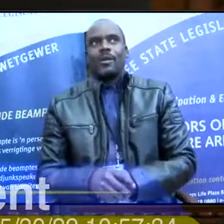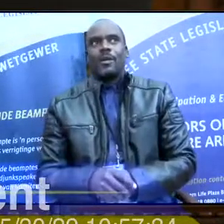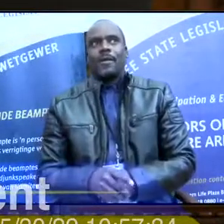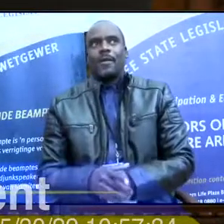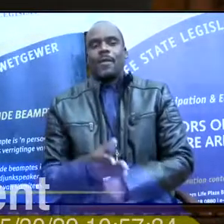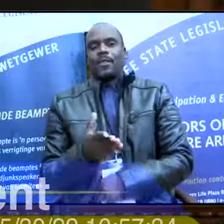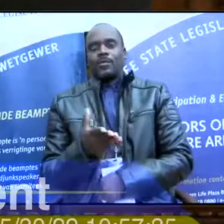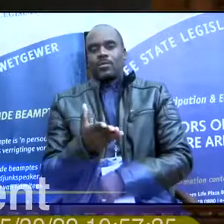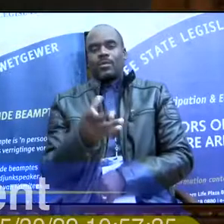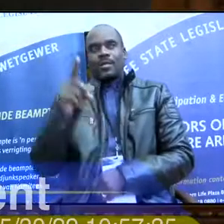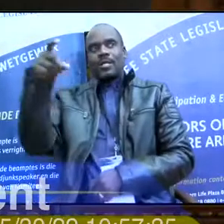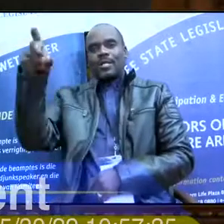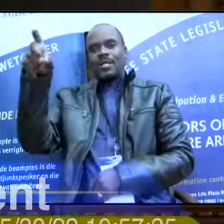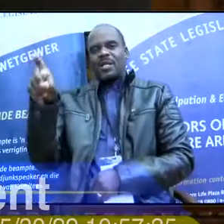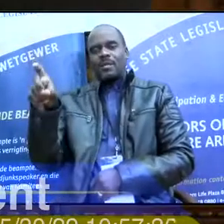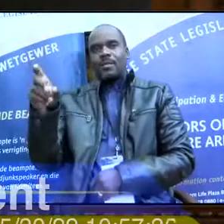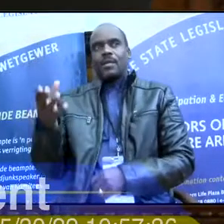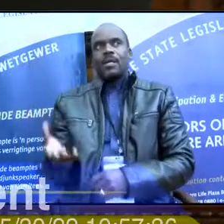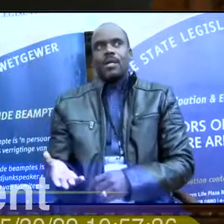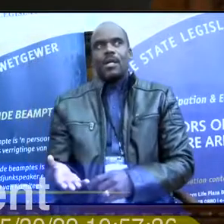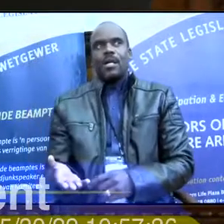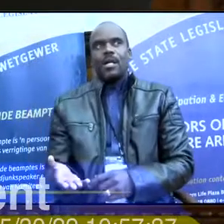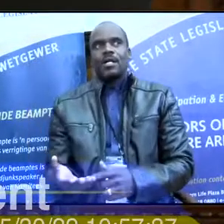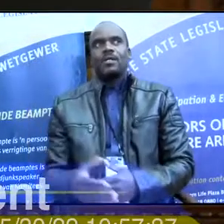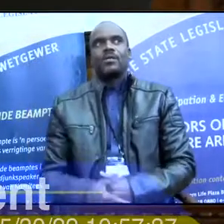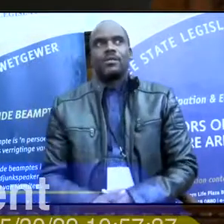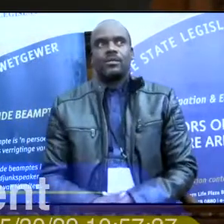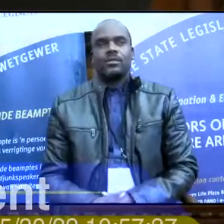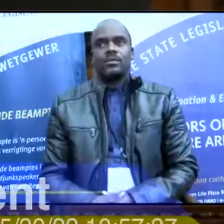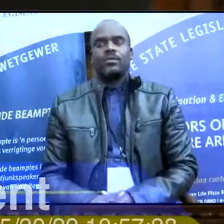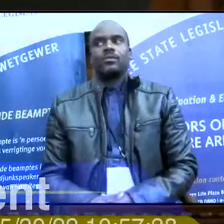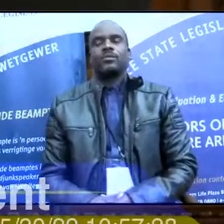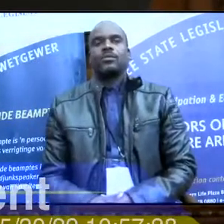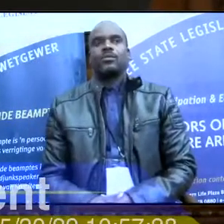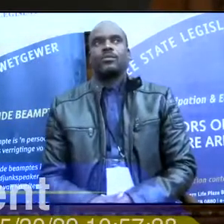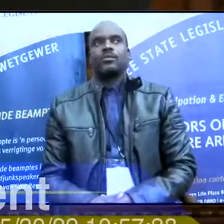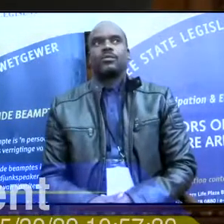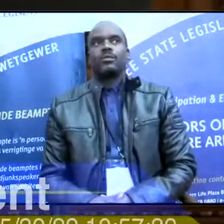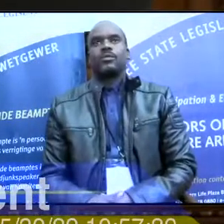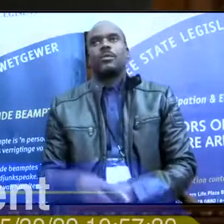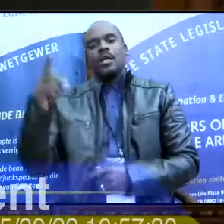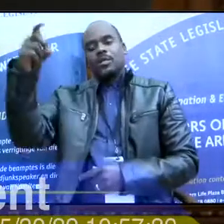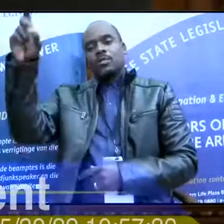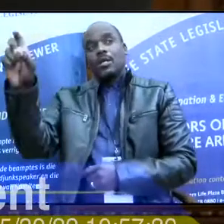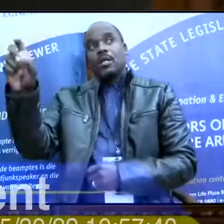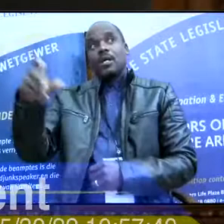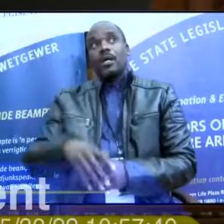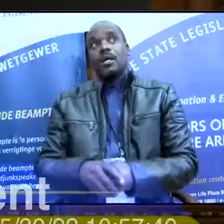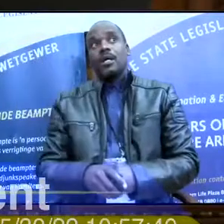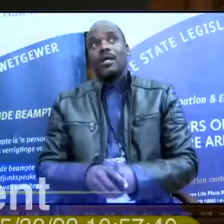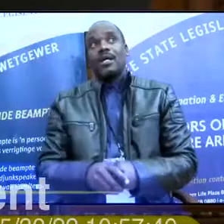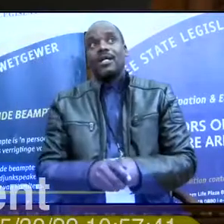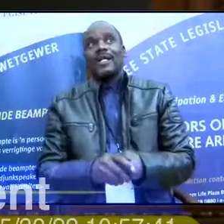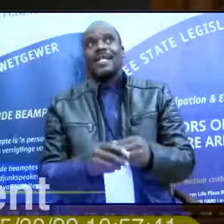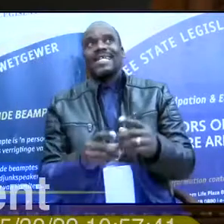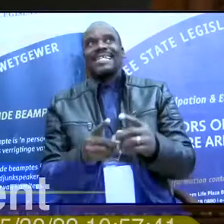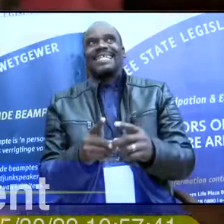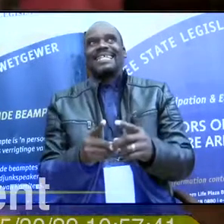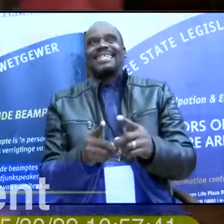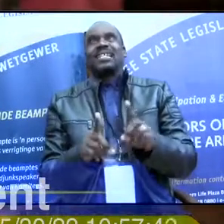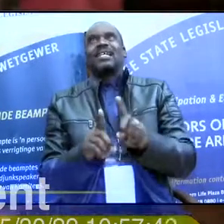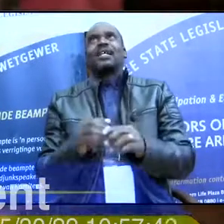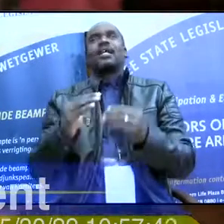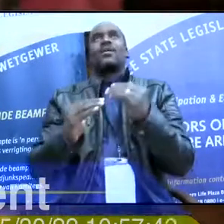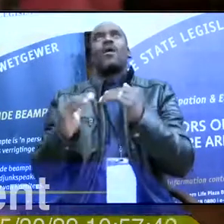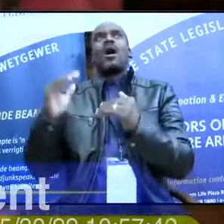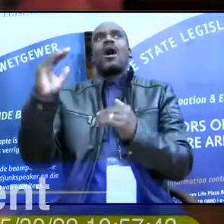terms to be able to stimulate short-term employment for the province speaker the pandemic has also highlighted the